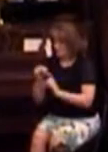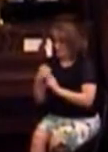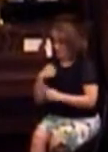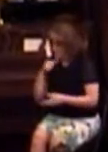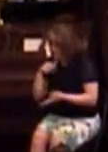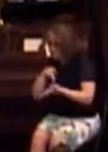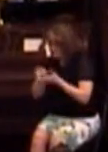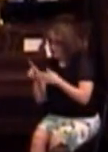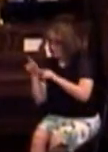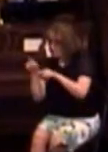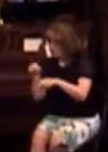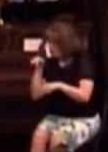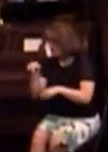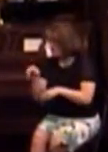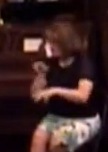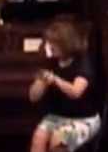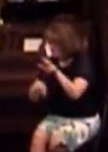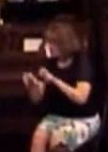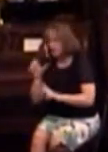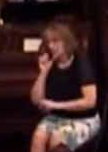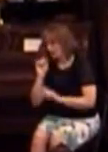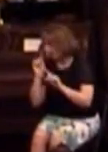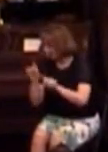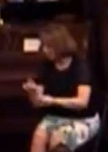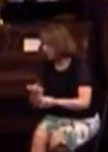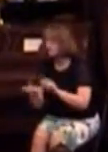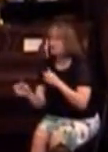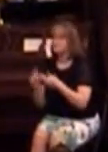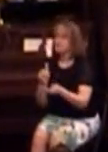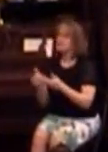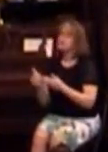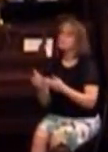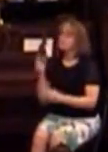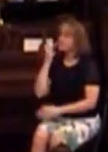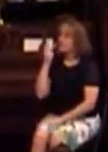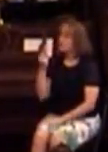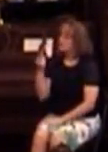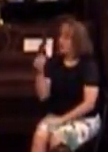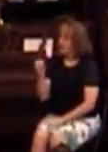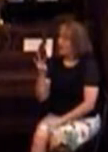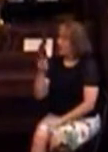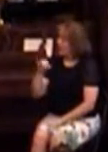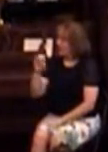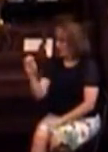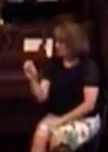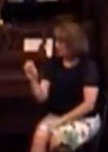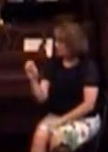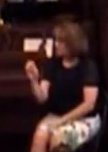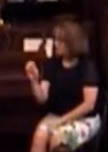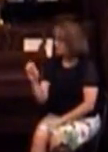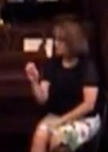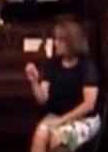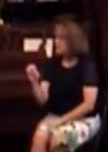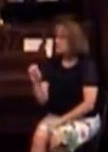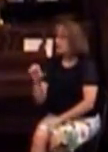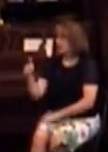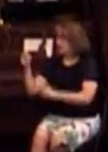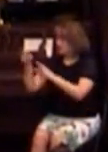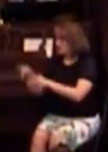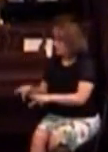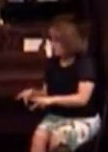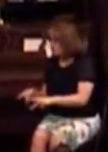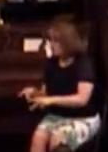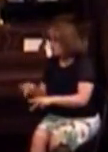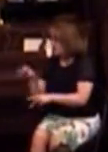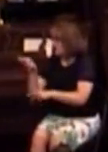saw Howie this week, but there's a lot of aspects that are wonderful. I saw somebody on Facebook say that just she connected with God in a deep, deep, deep,